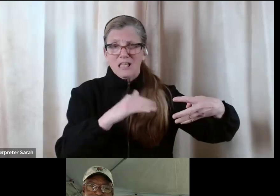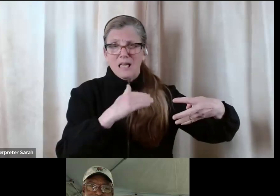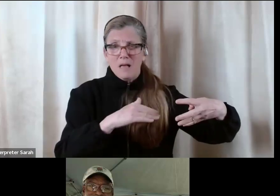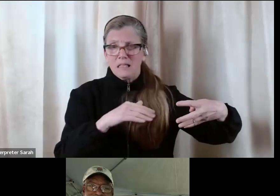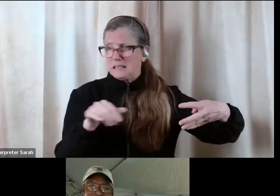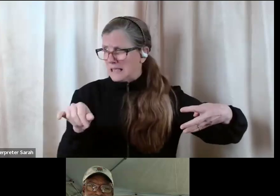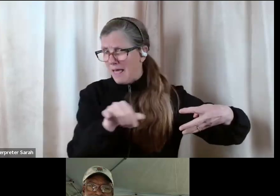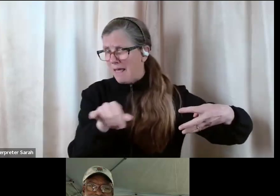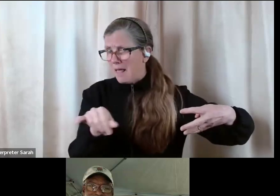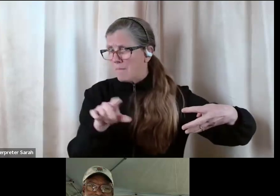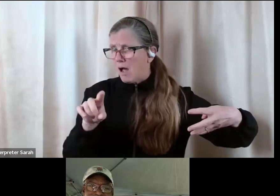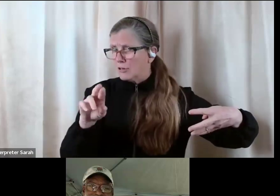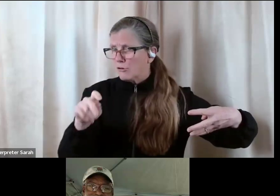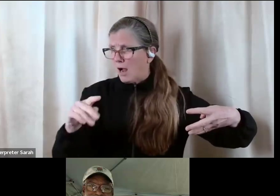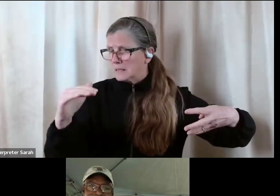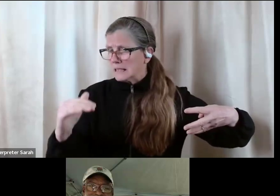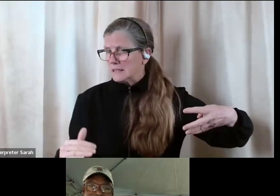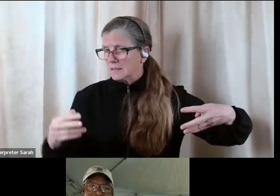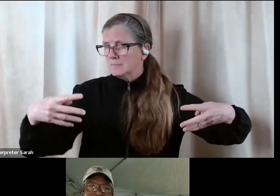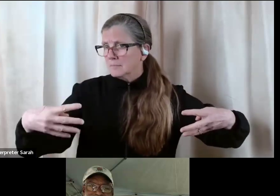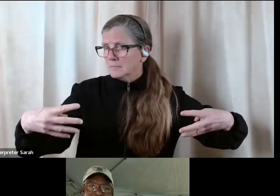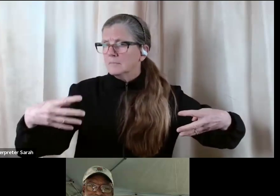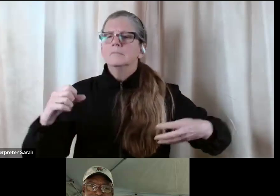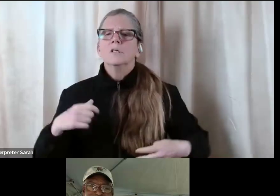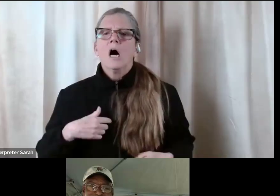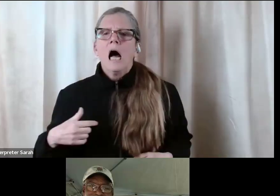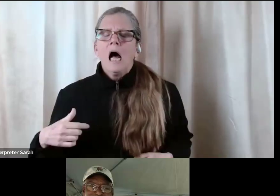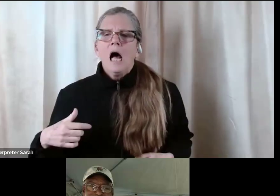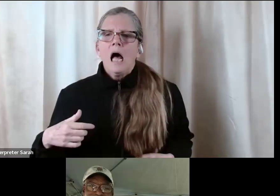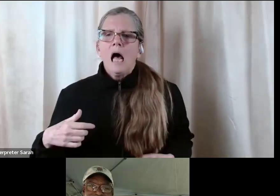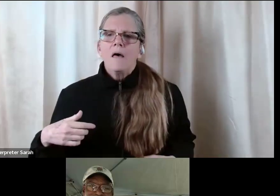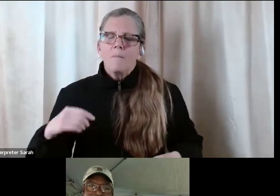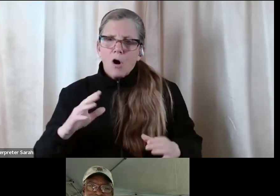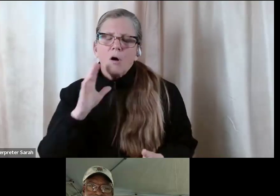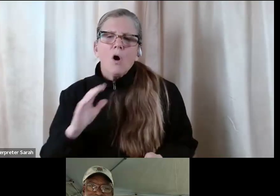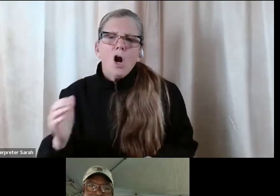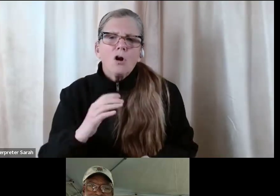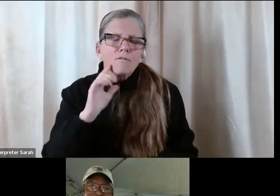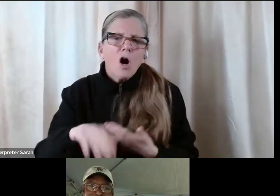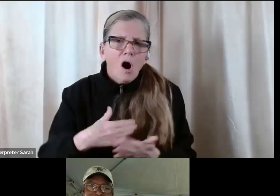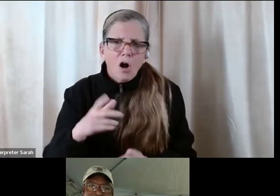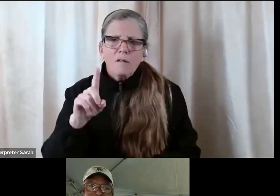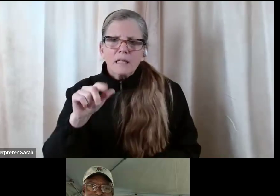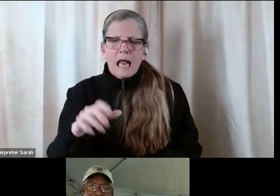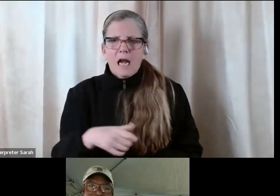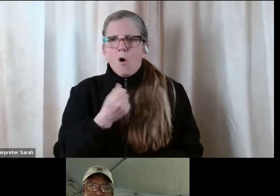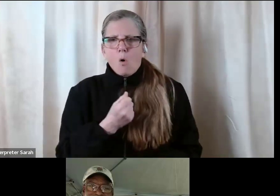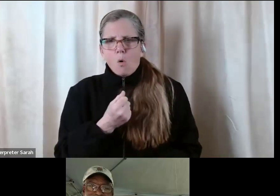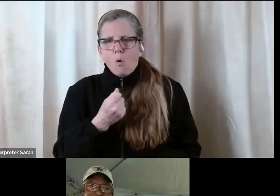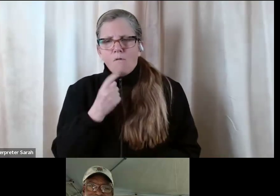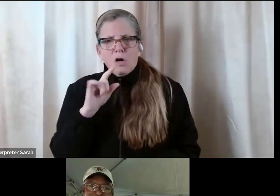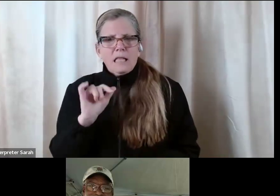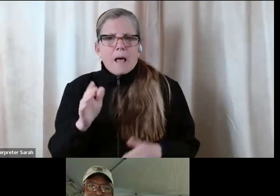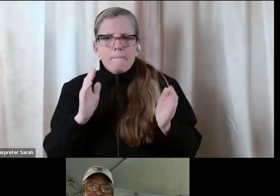Drop's list? If so, locate all of the data held on that consumer. And so the data broker